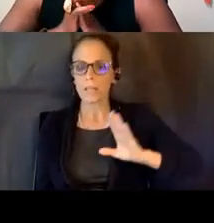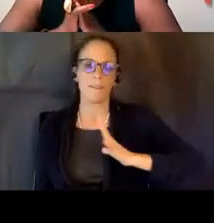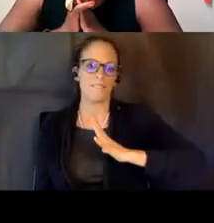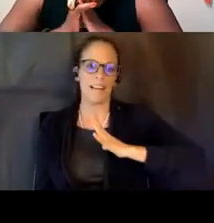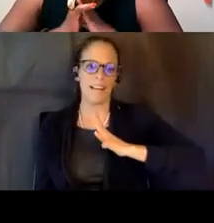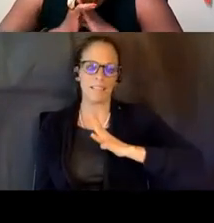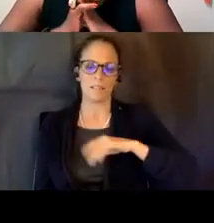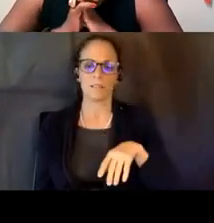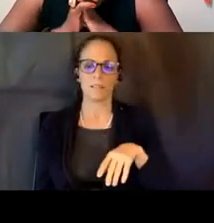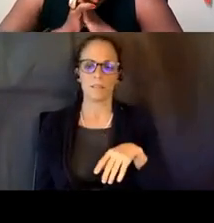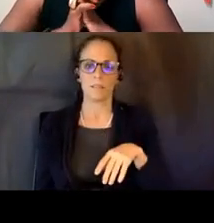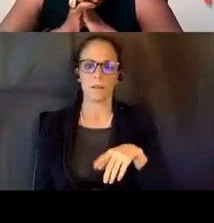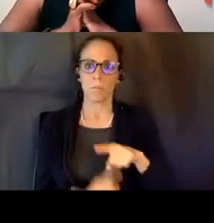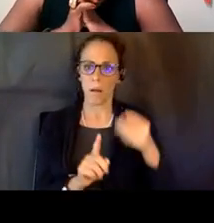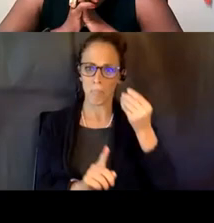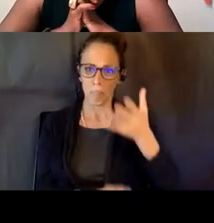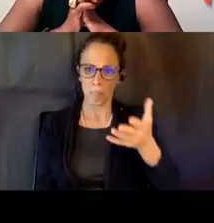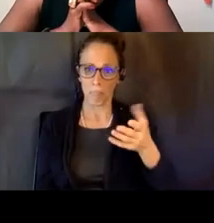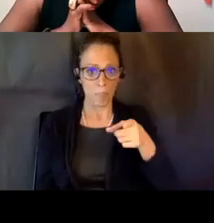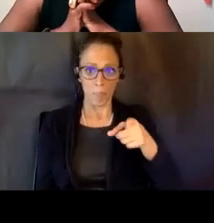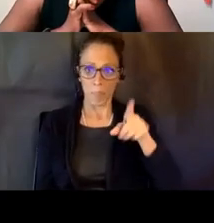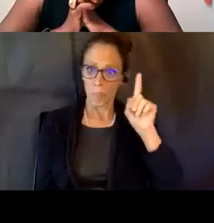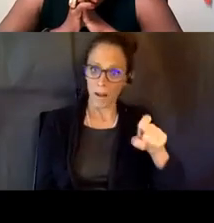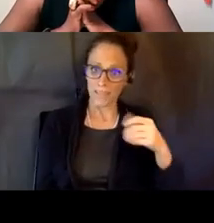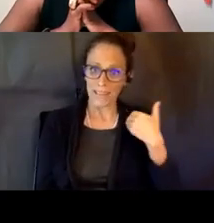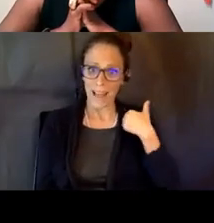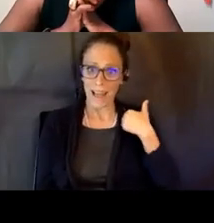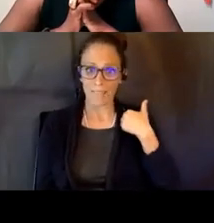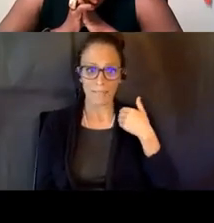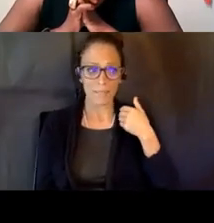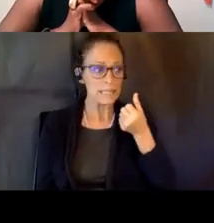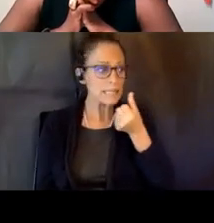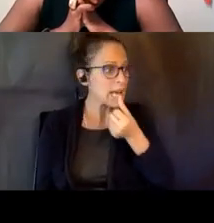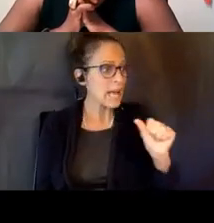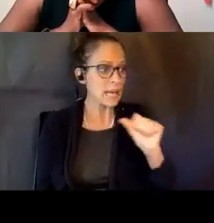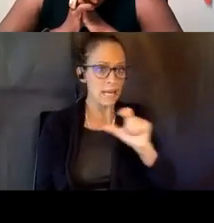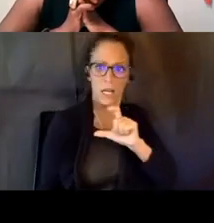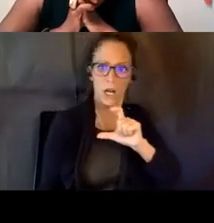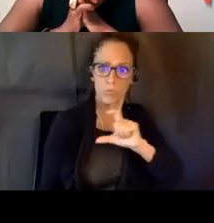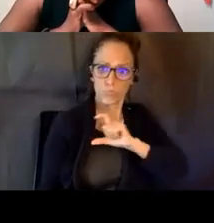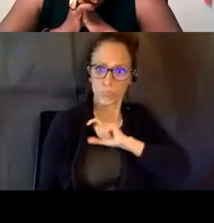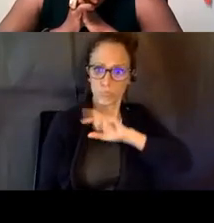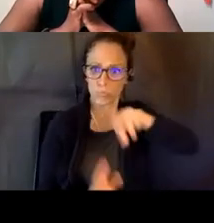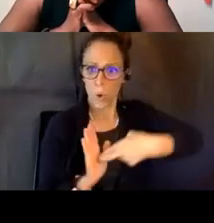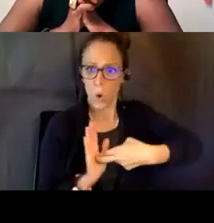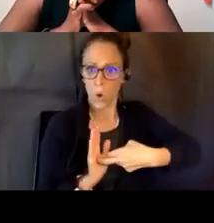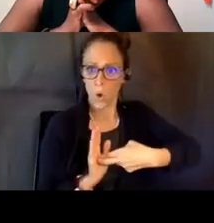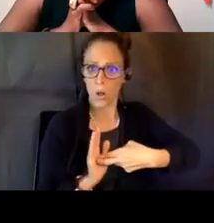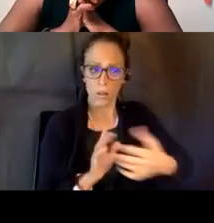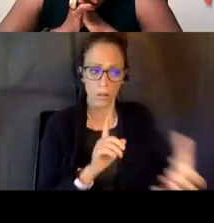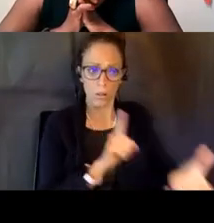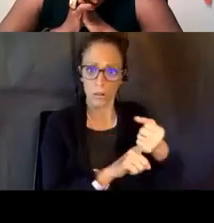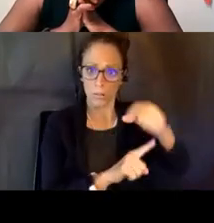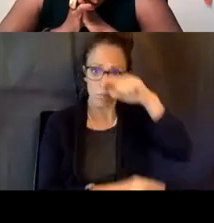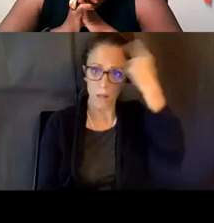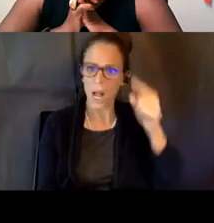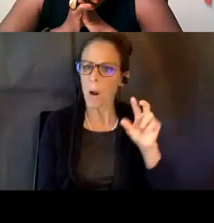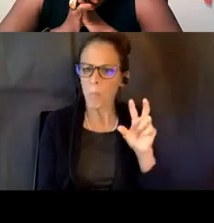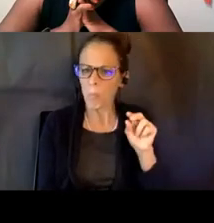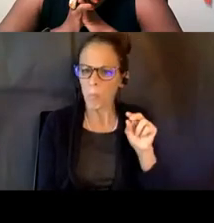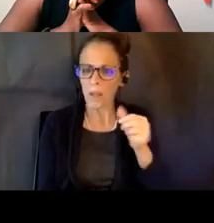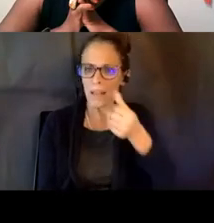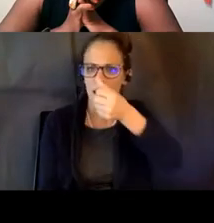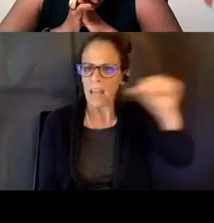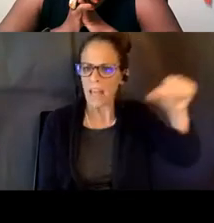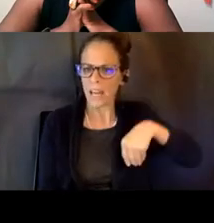white, and you mm-hmm. could stop any Black person and be like, you're arrested, like that's it, right? You